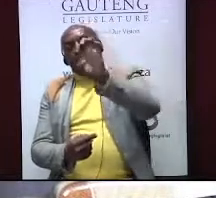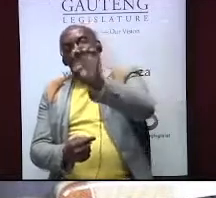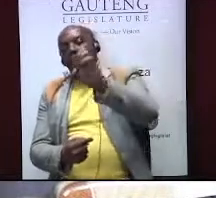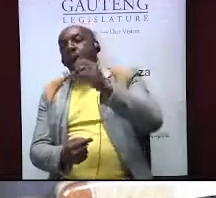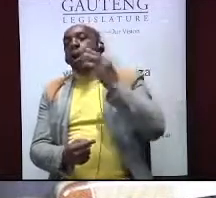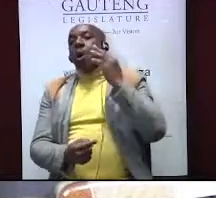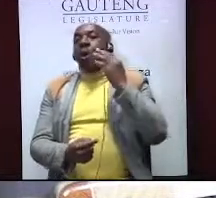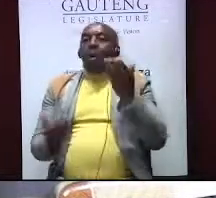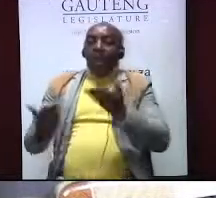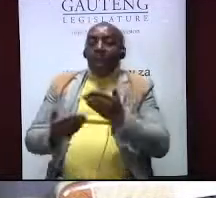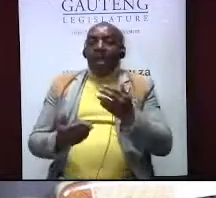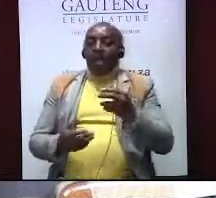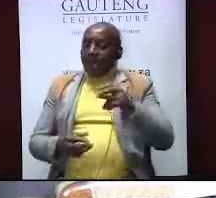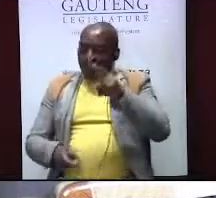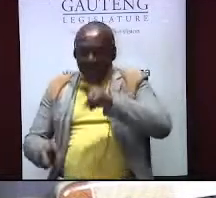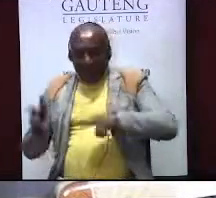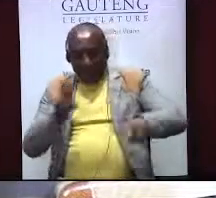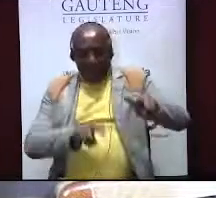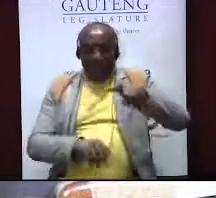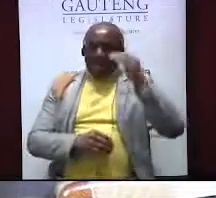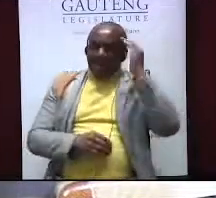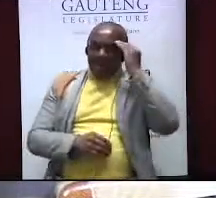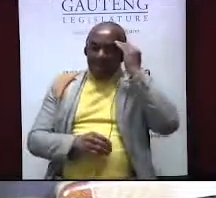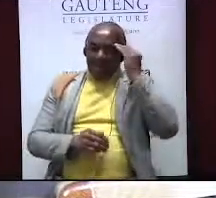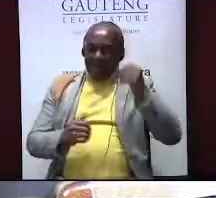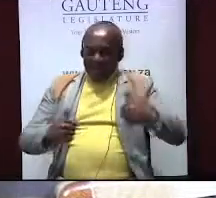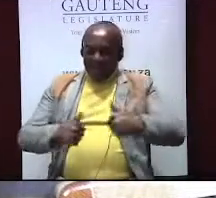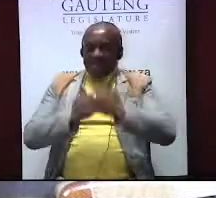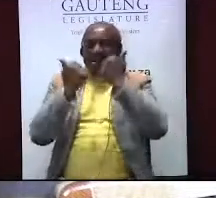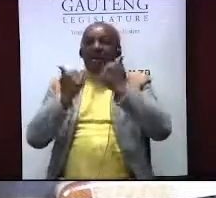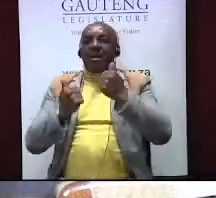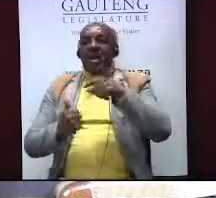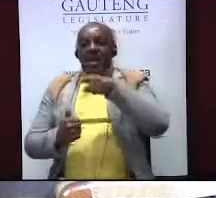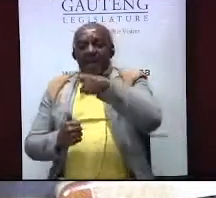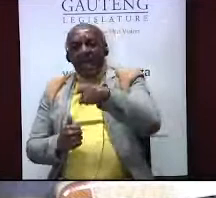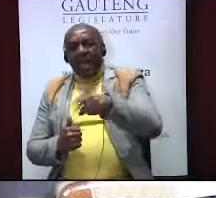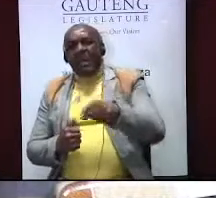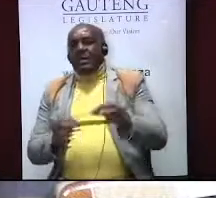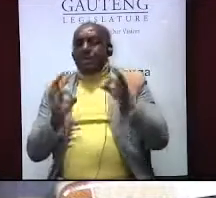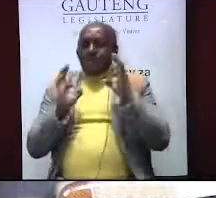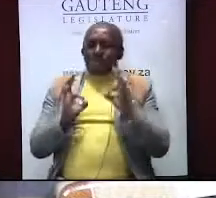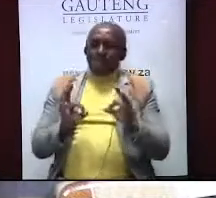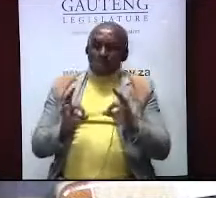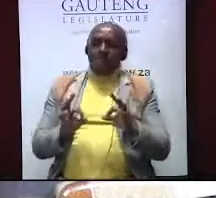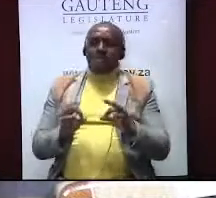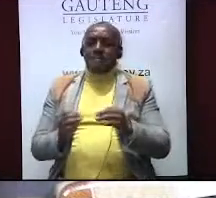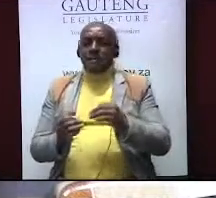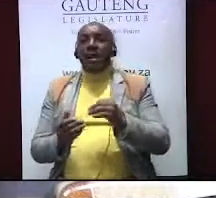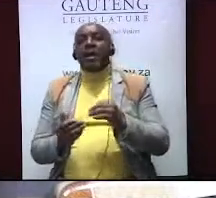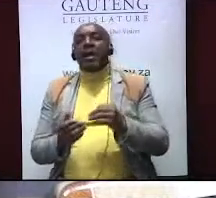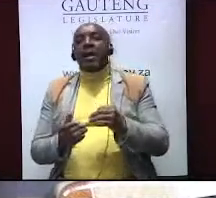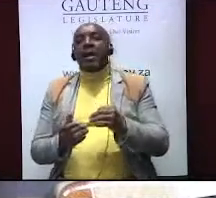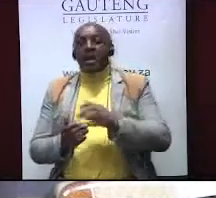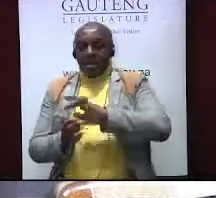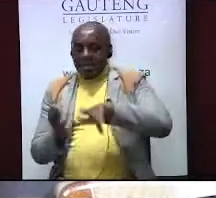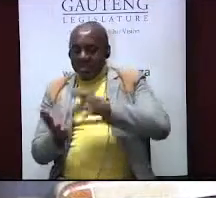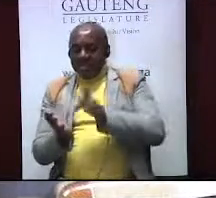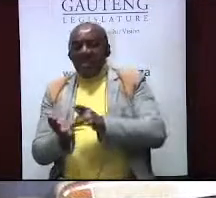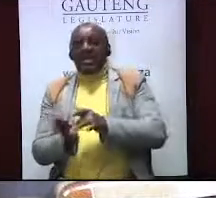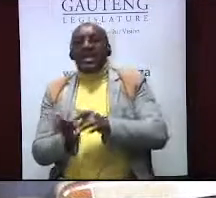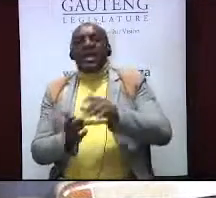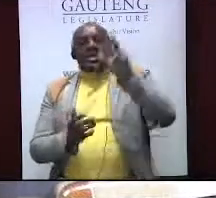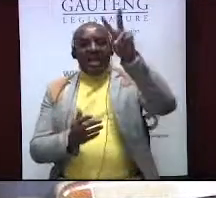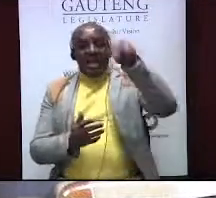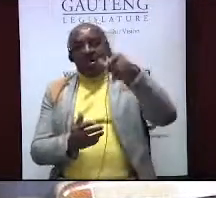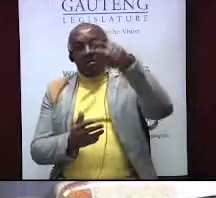challenged people. It's a very well-run center. It's an NPO. You can see that it's